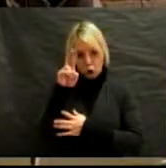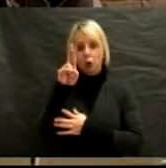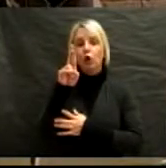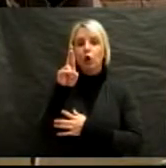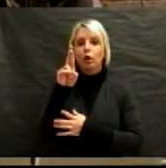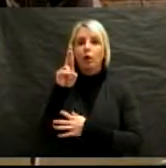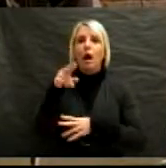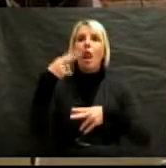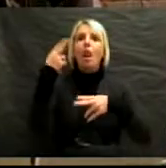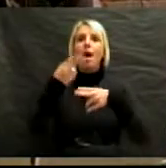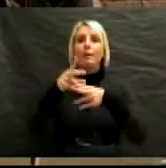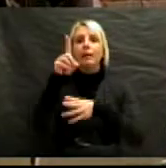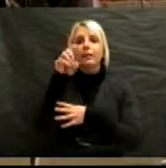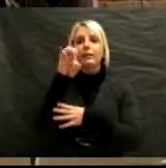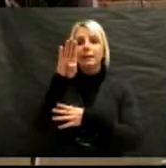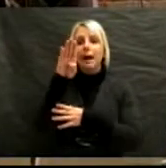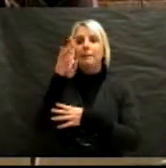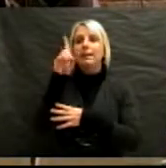as treasurer.